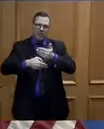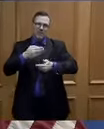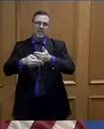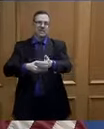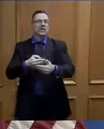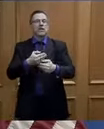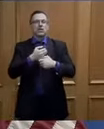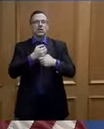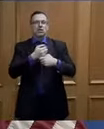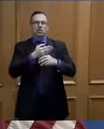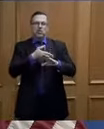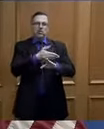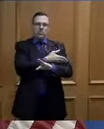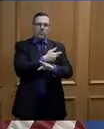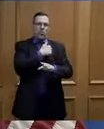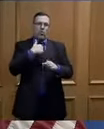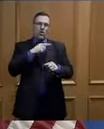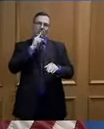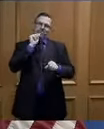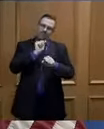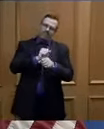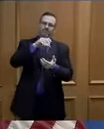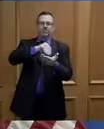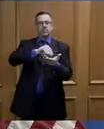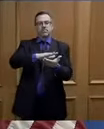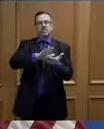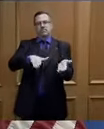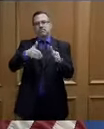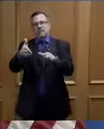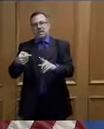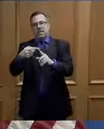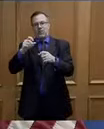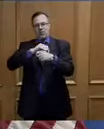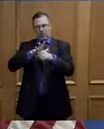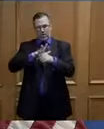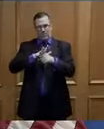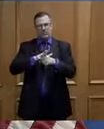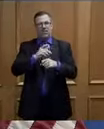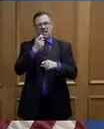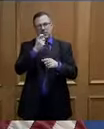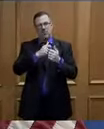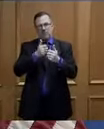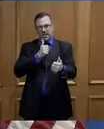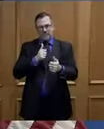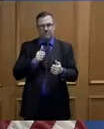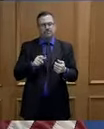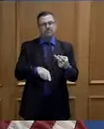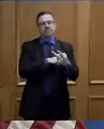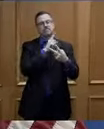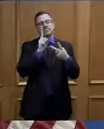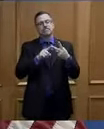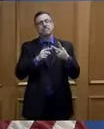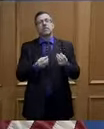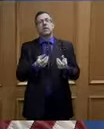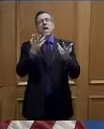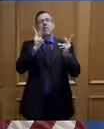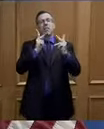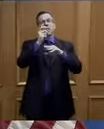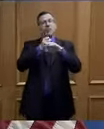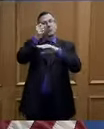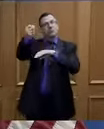use prior to reporting those, so that you're going to see a lag there. As related to hospitalized